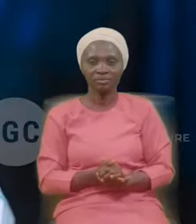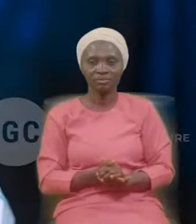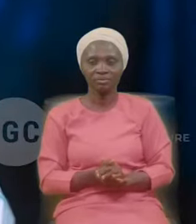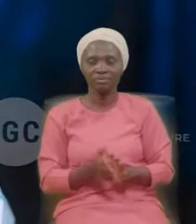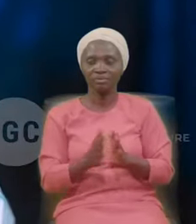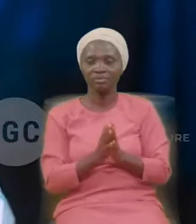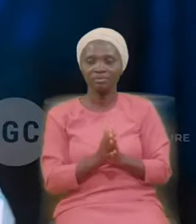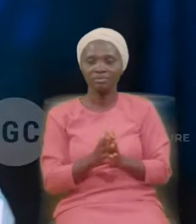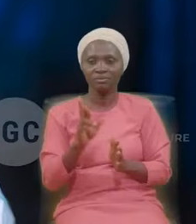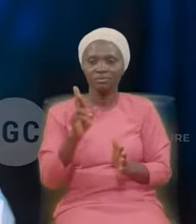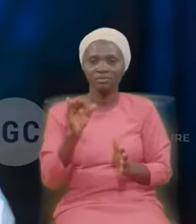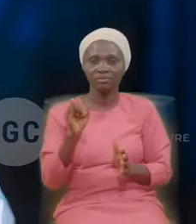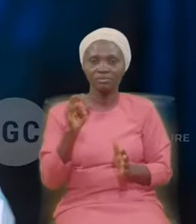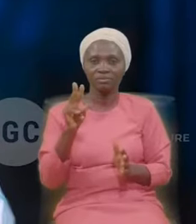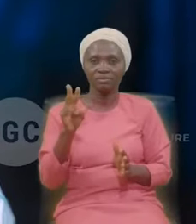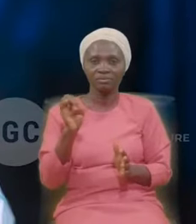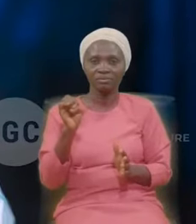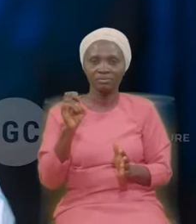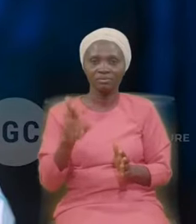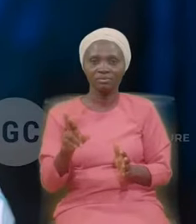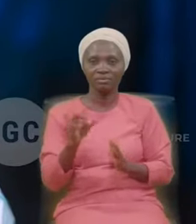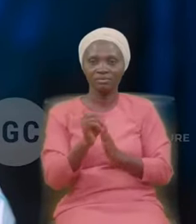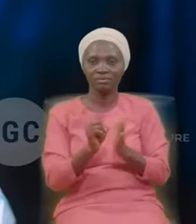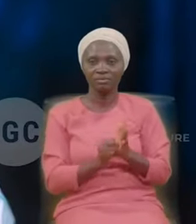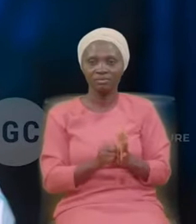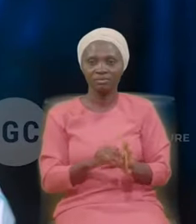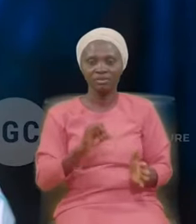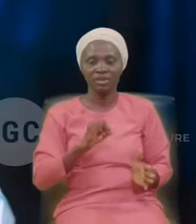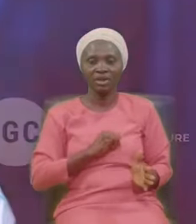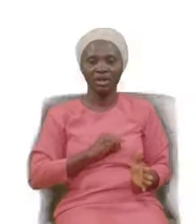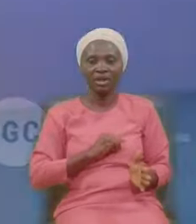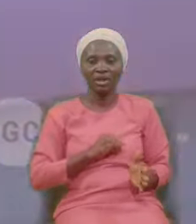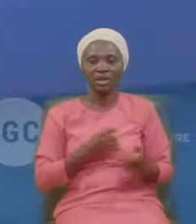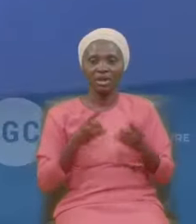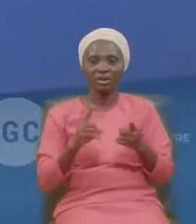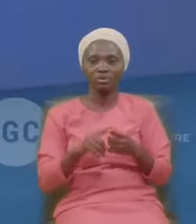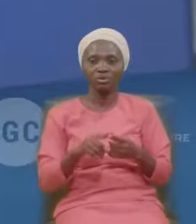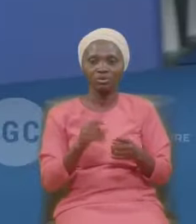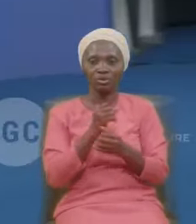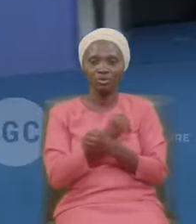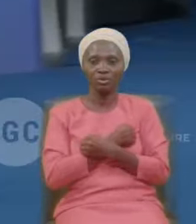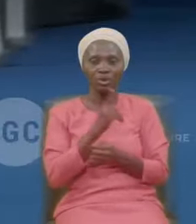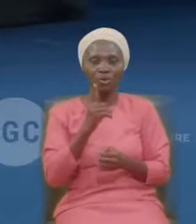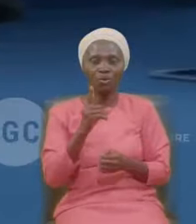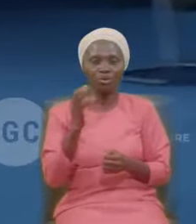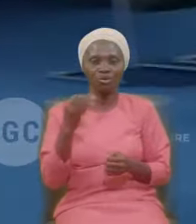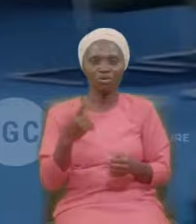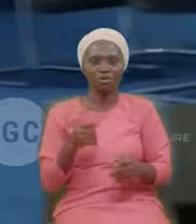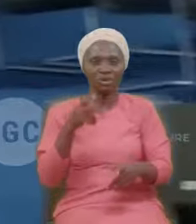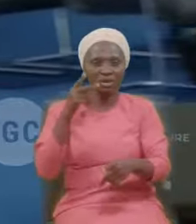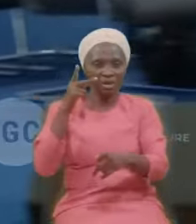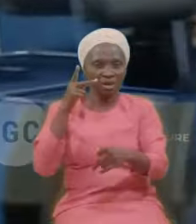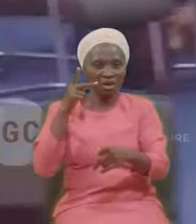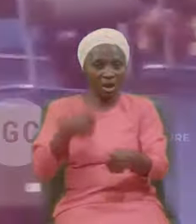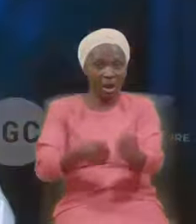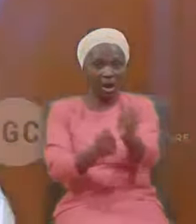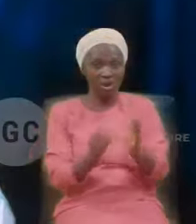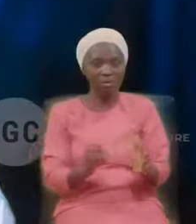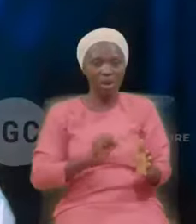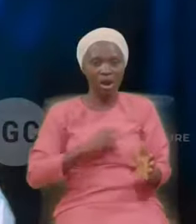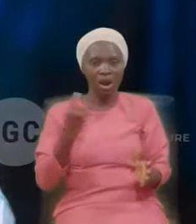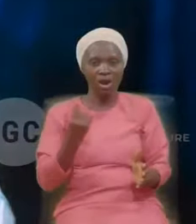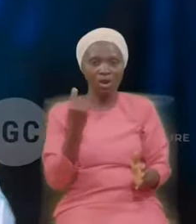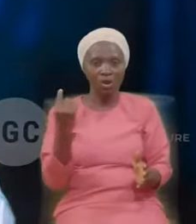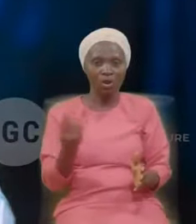Happened to love one of the apostles. I always call him Apostle Kumuyi. Each time whenever I come